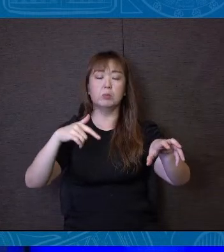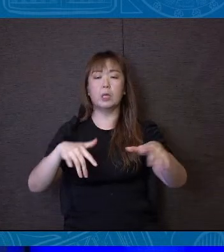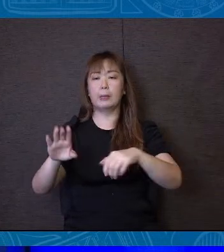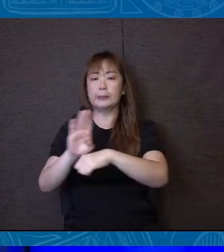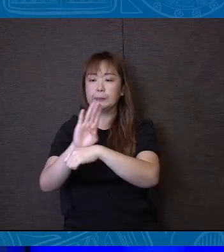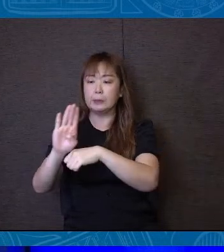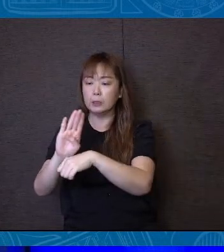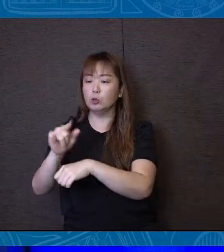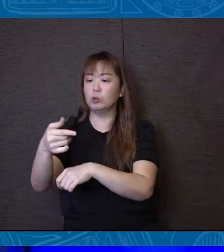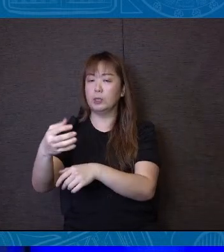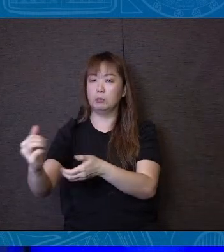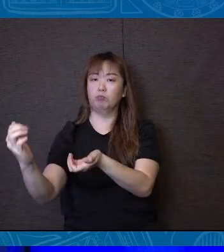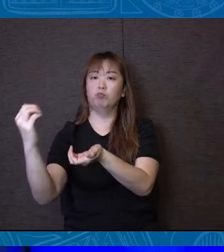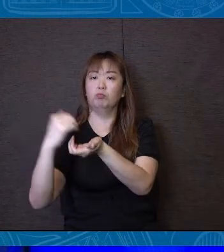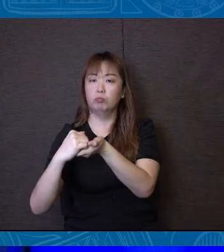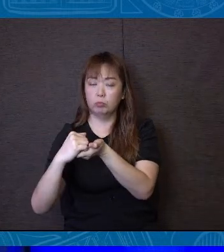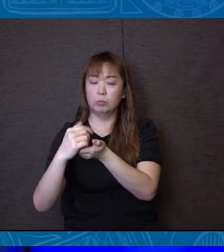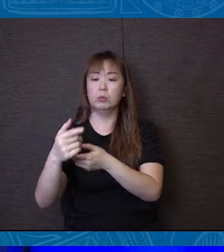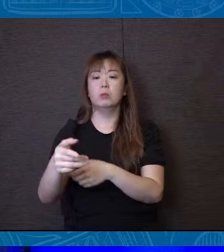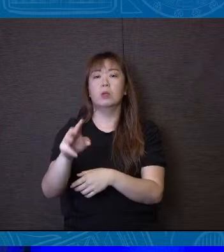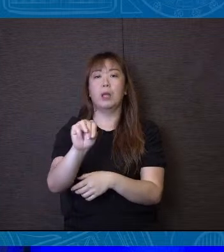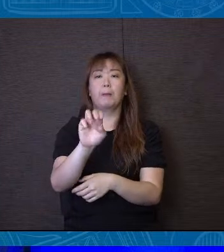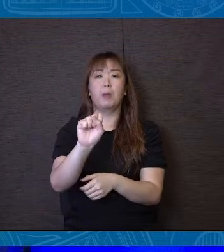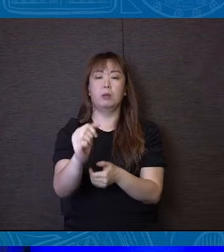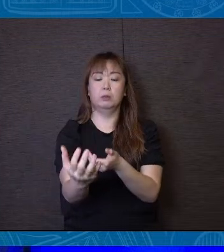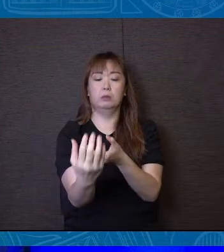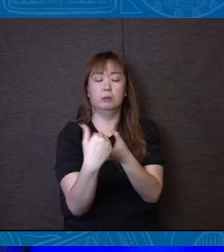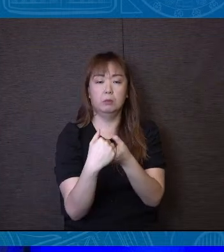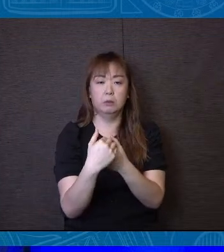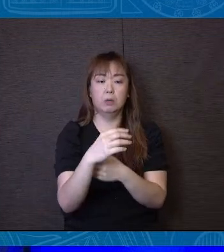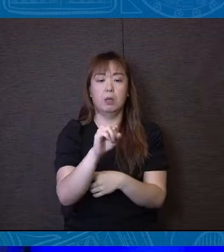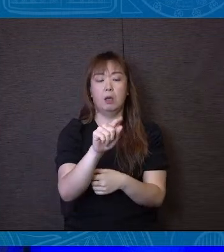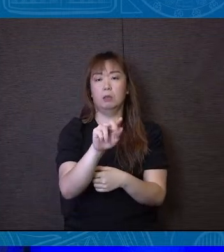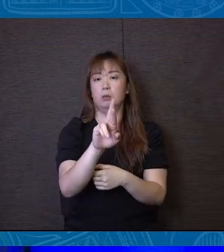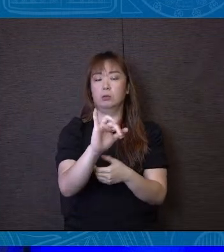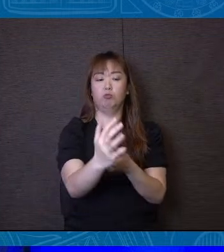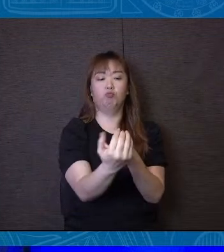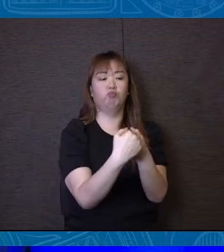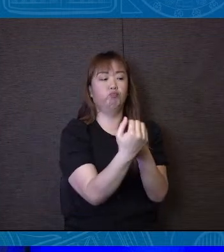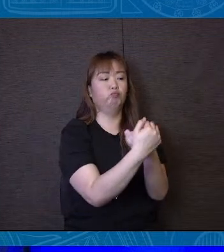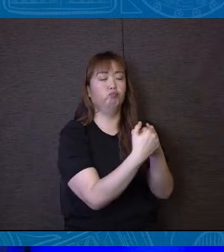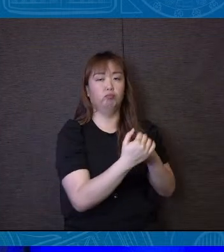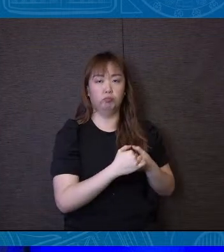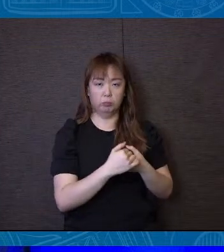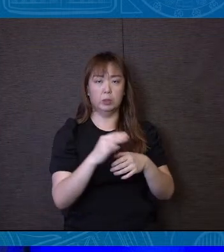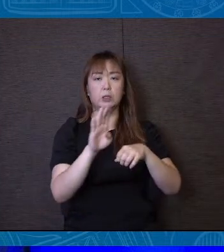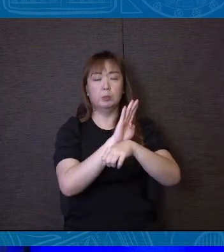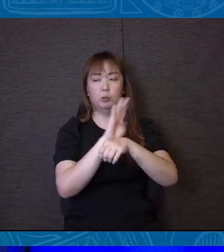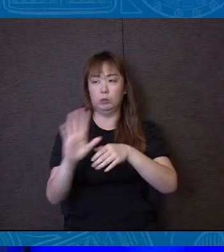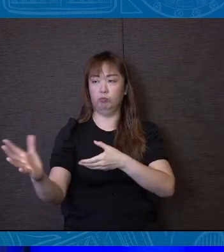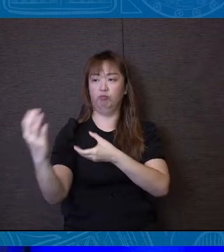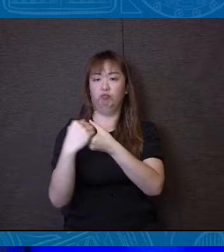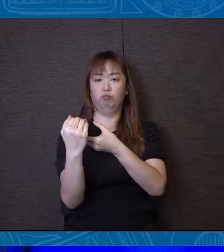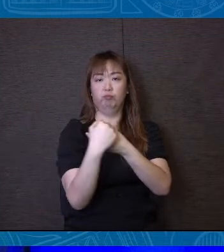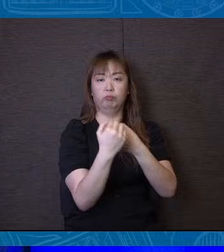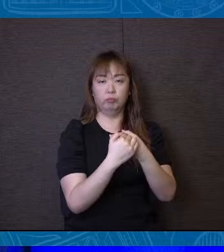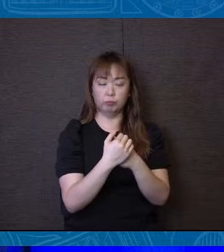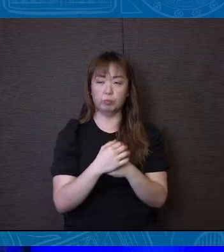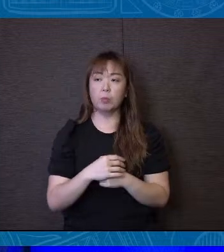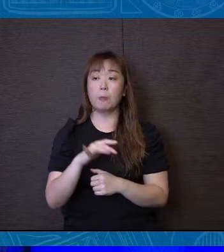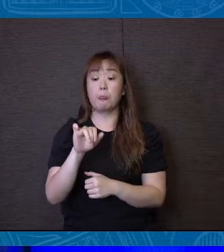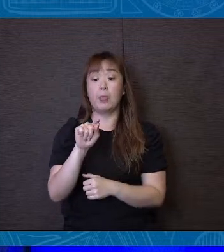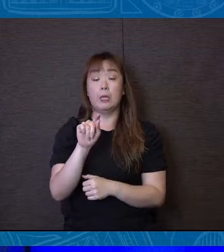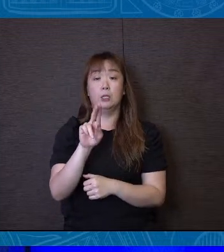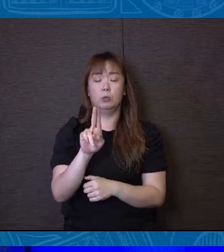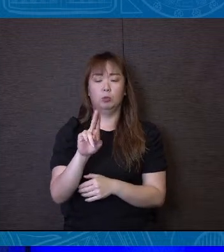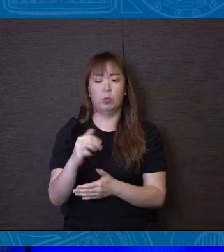the GSMA, Microsoft, Starlink, and the mobile operators, the bigger mobile, they are all part of the ITU to help